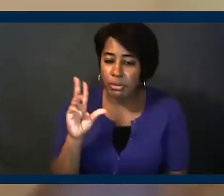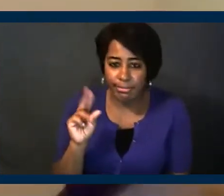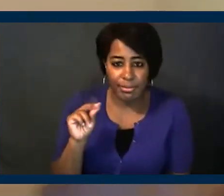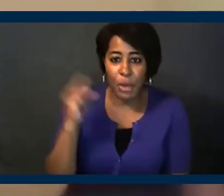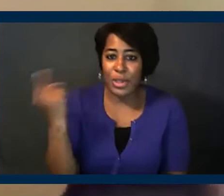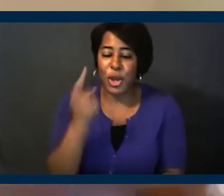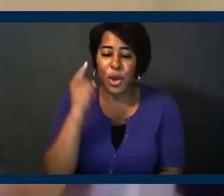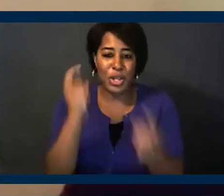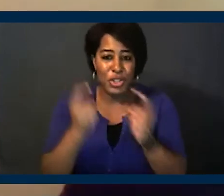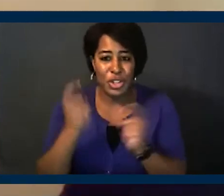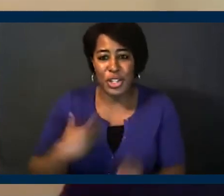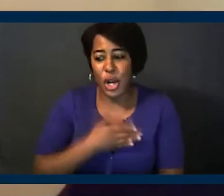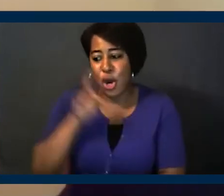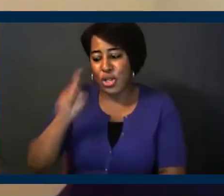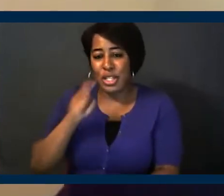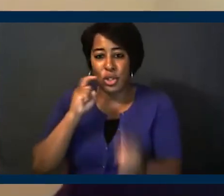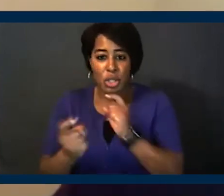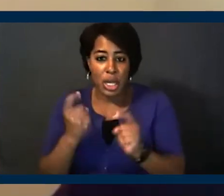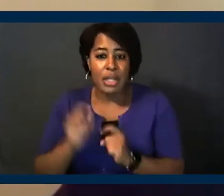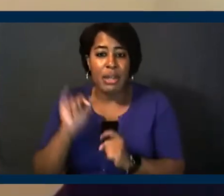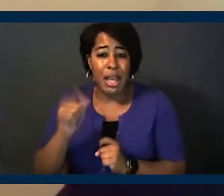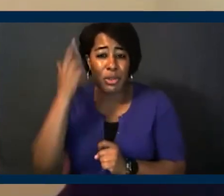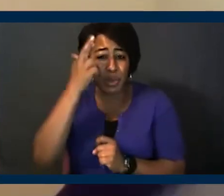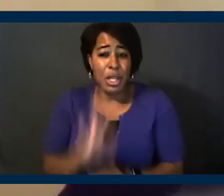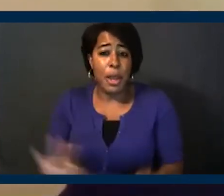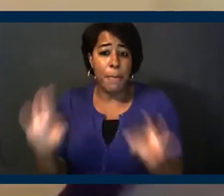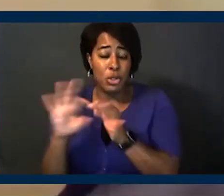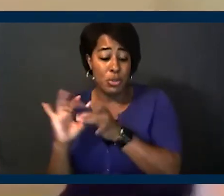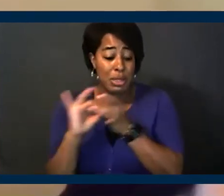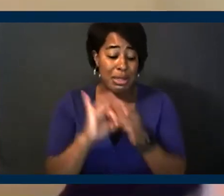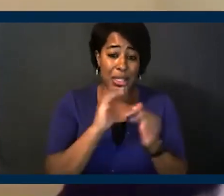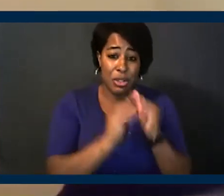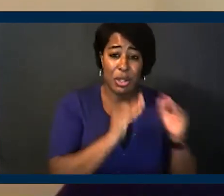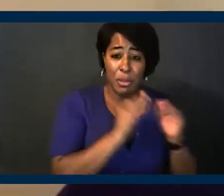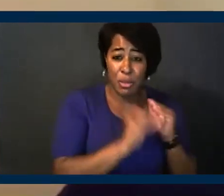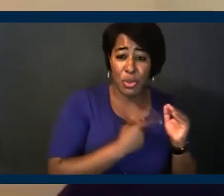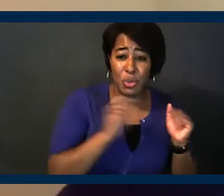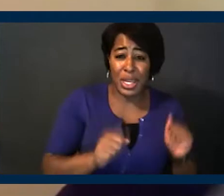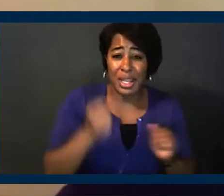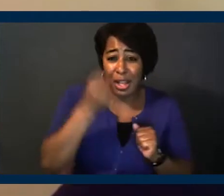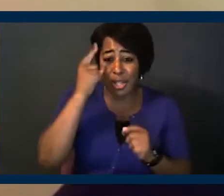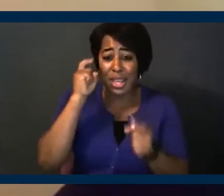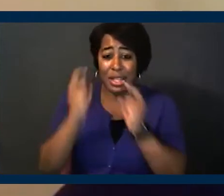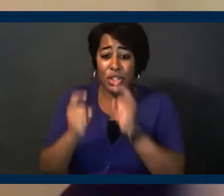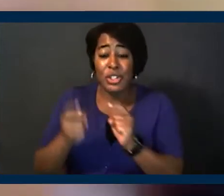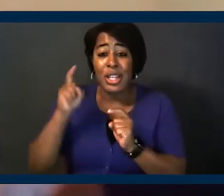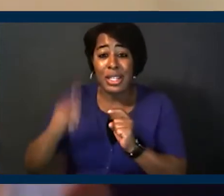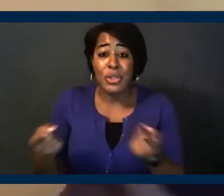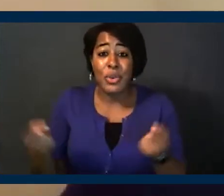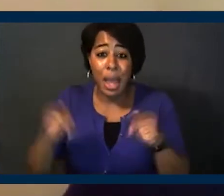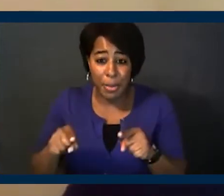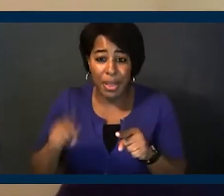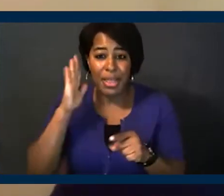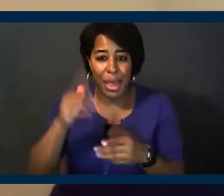are gonna stay connected to the community so we can understand the changes that need to be made on the party level so we can have a better community across the